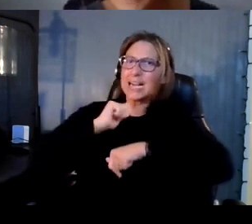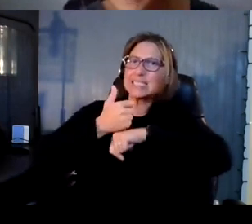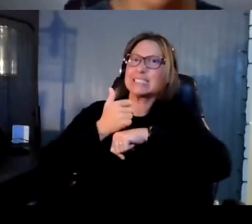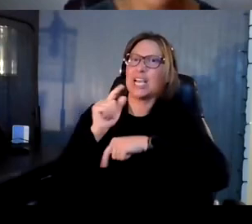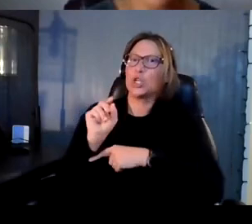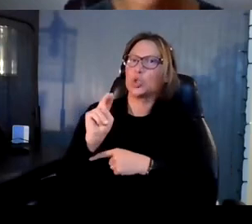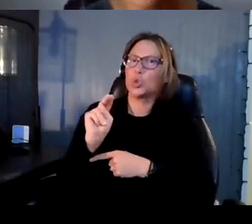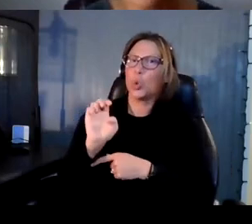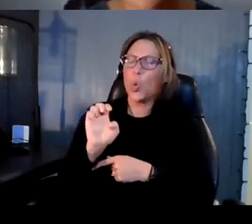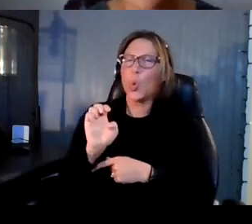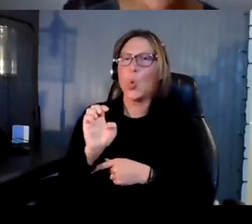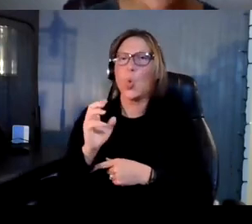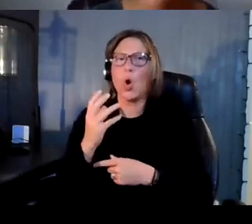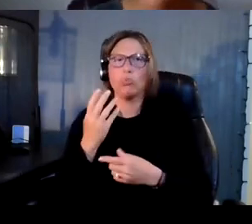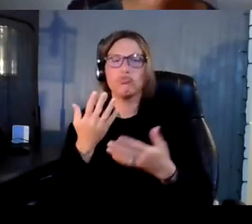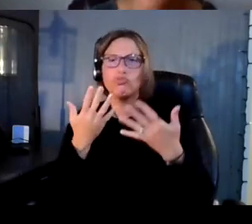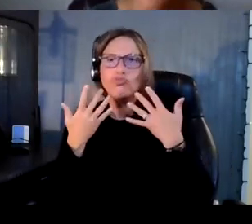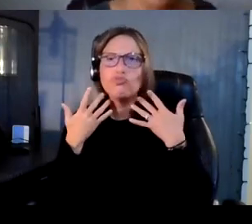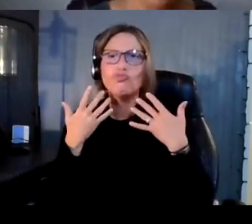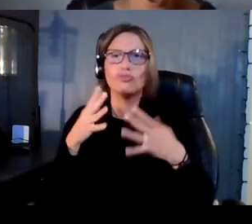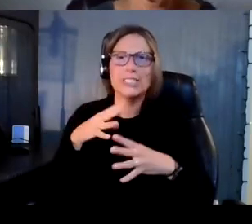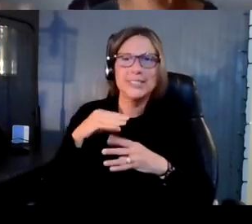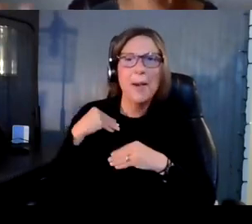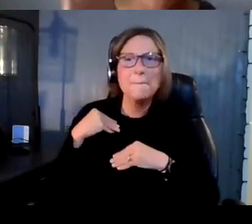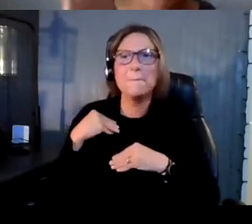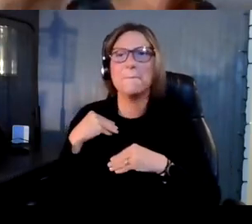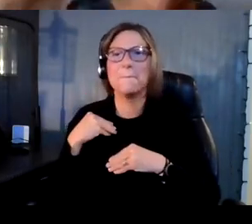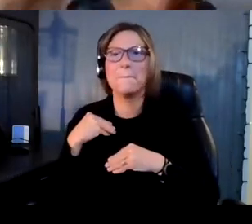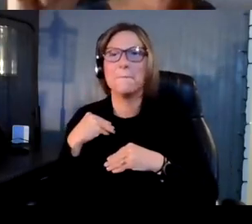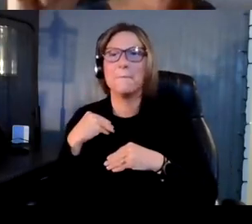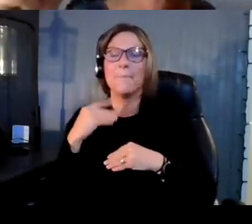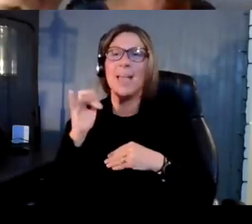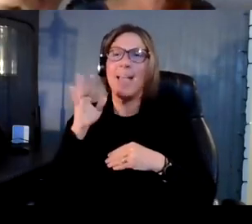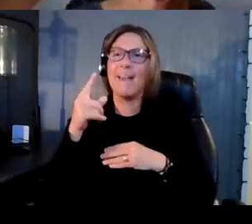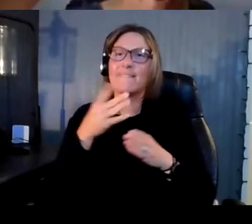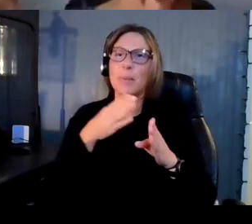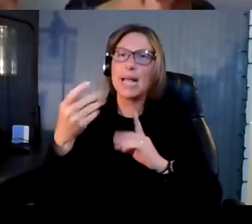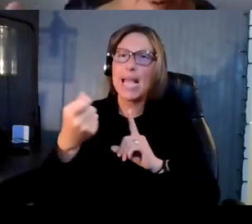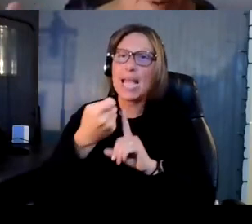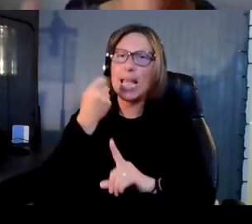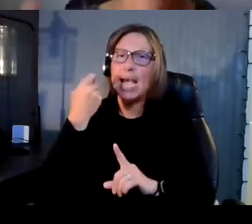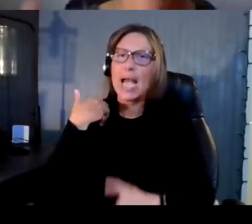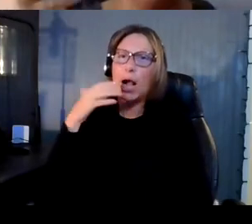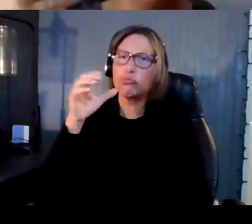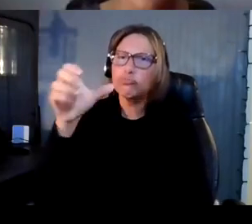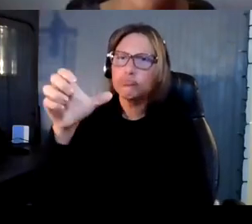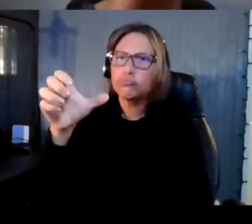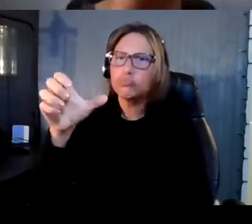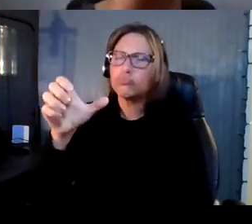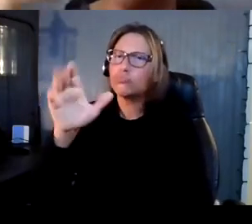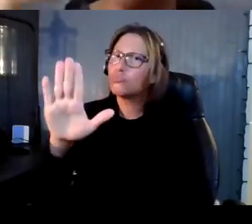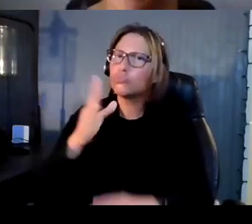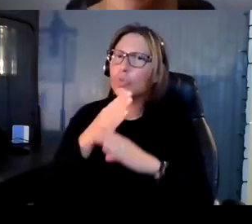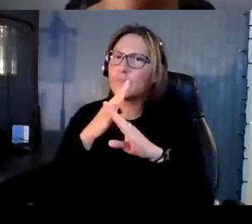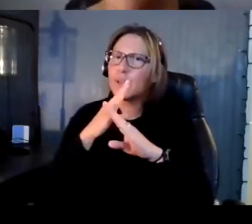I want to be accepting. If they're going to go to hit me, I may grab their hand to keep them from doing that, but I'm